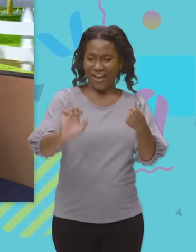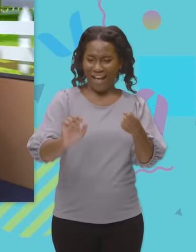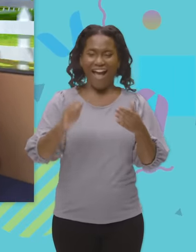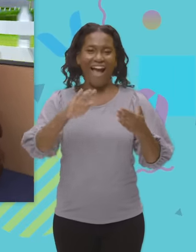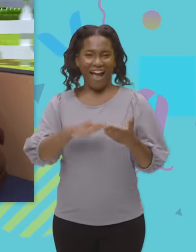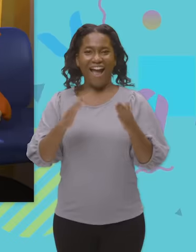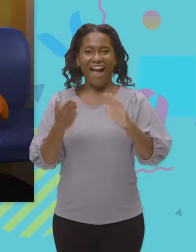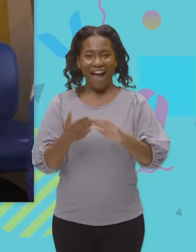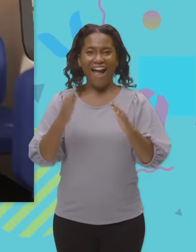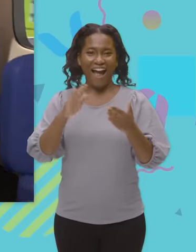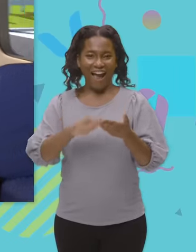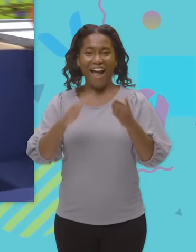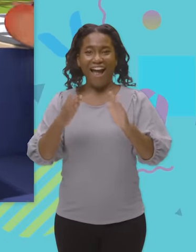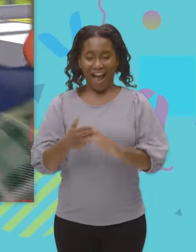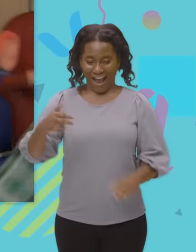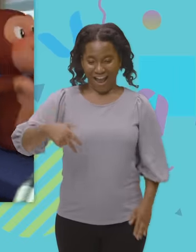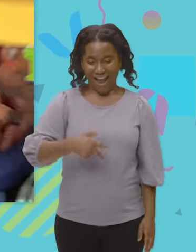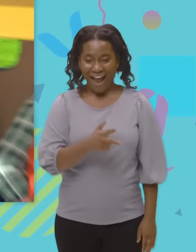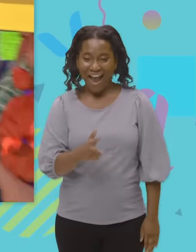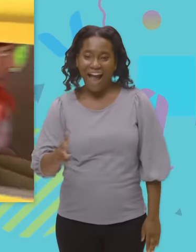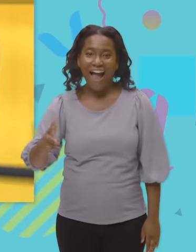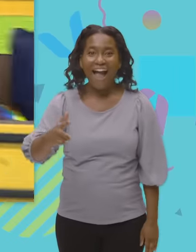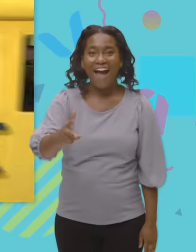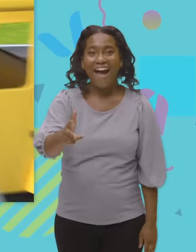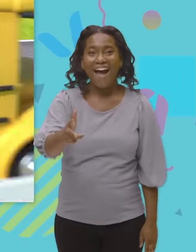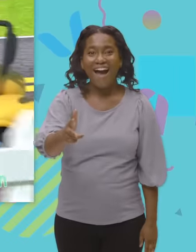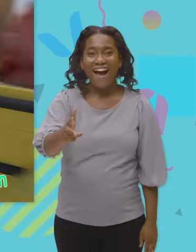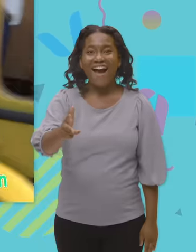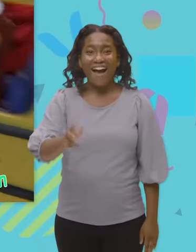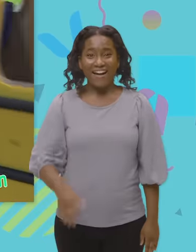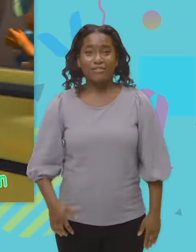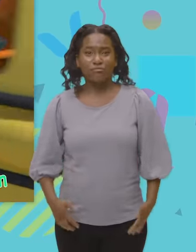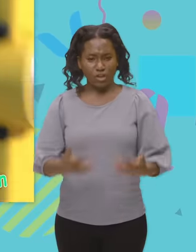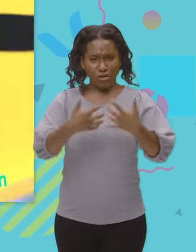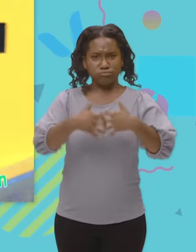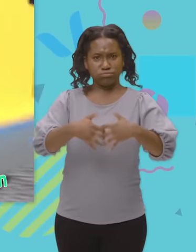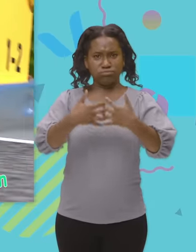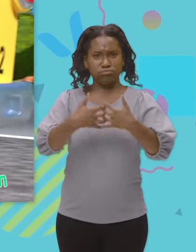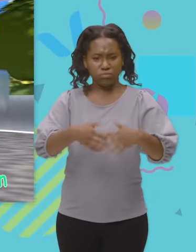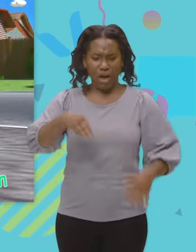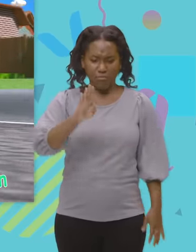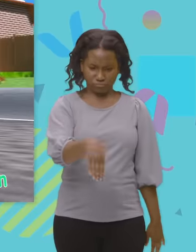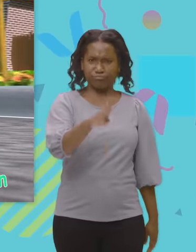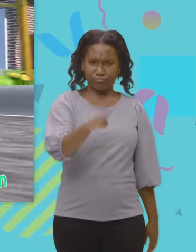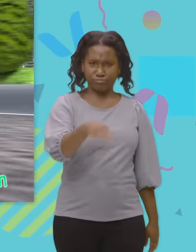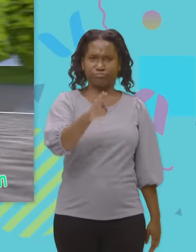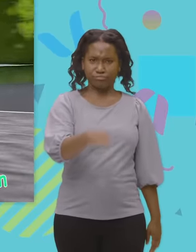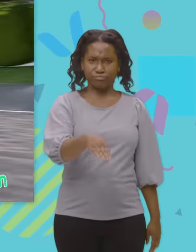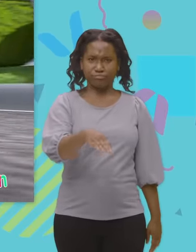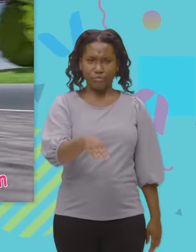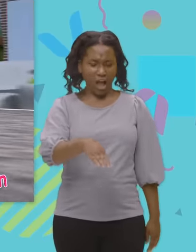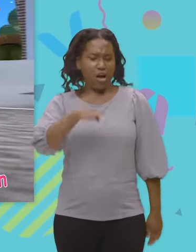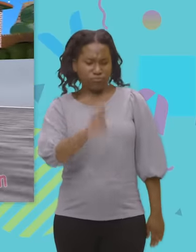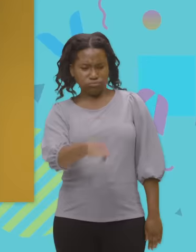beep, beep, all through the town. The motor on the bus goes vroom,